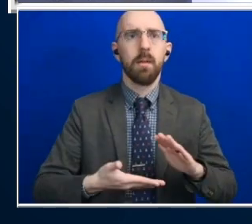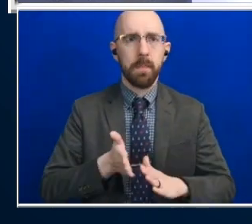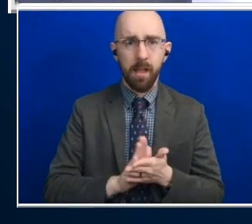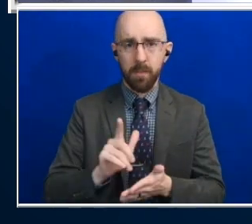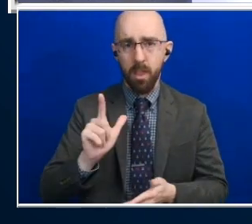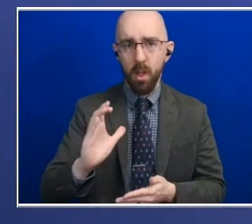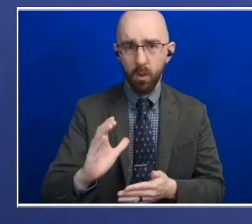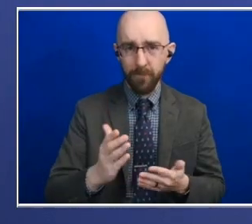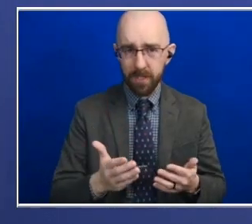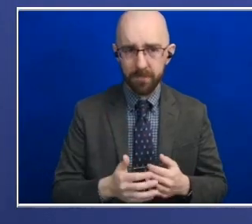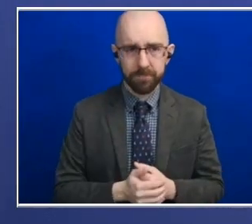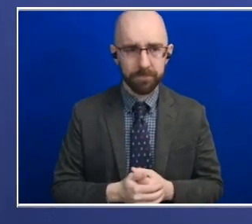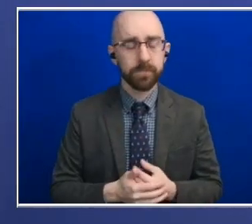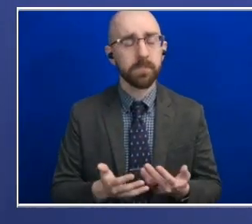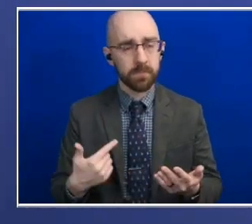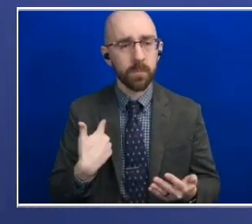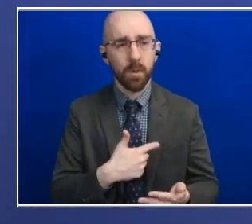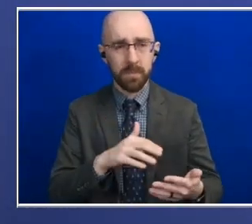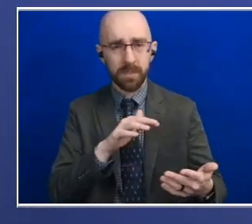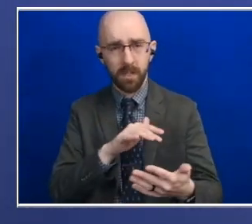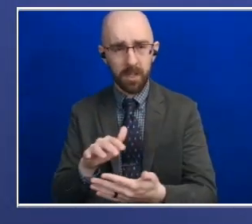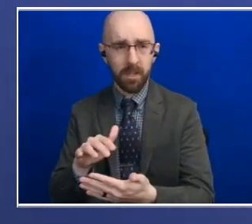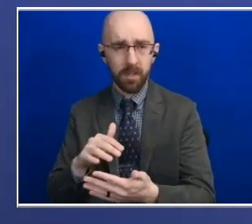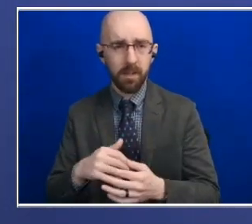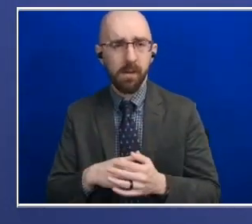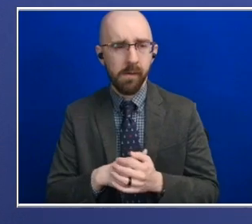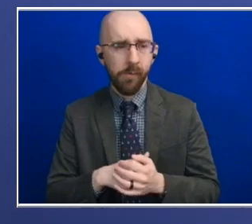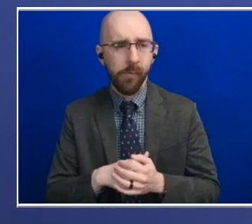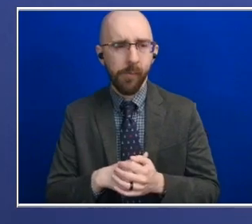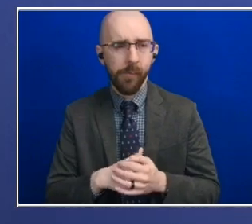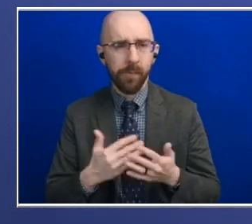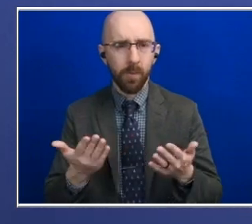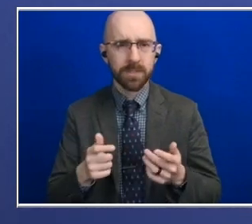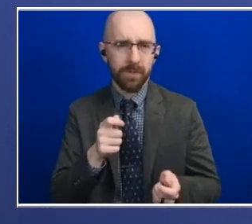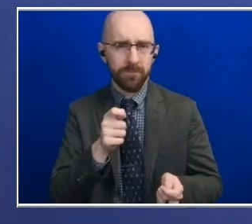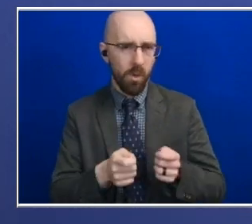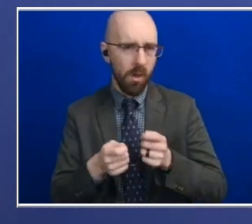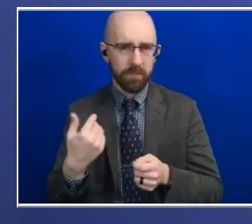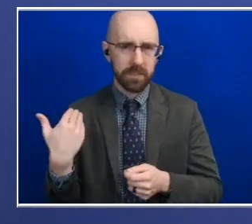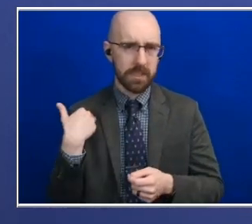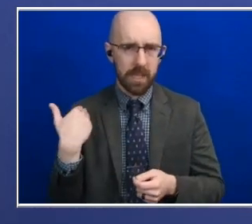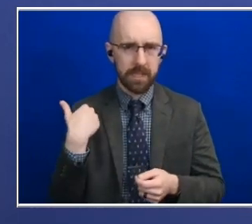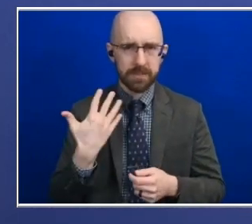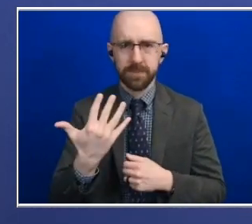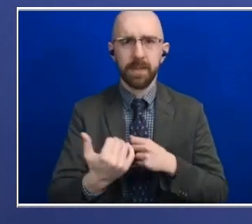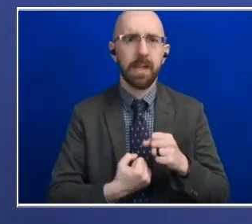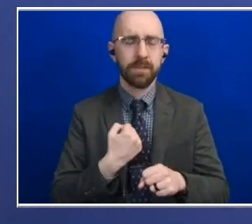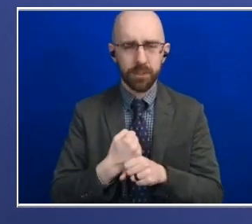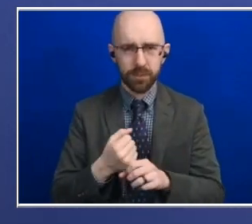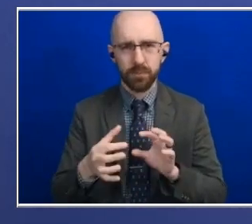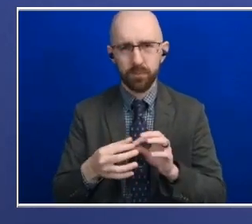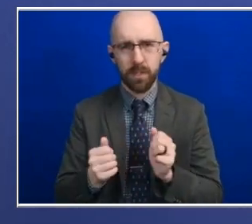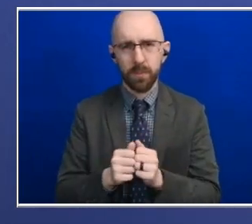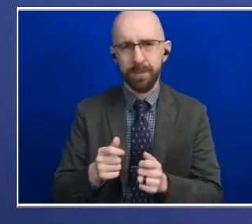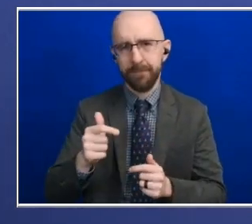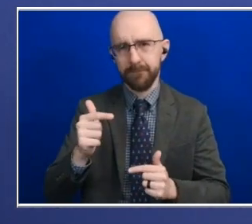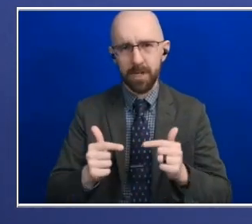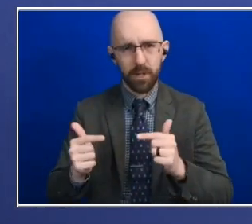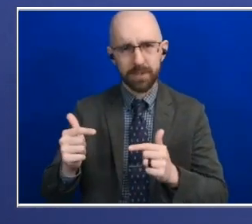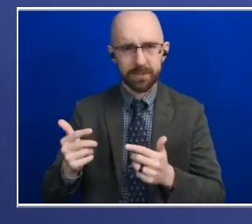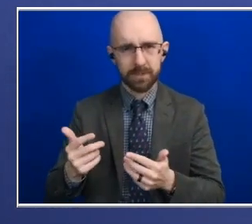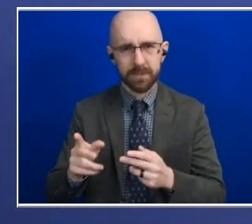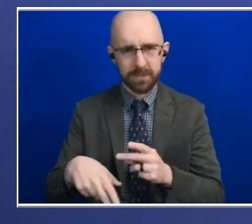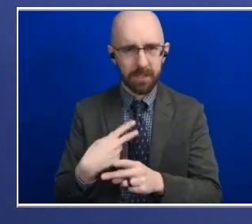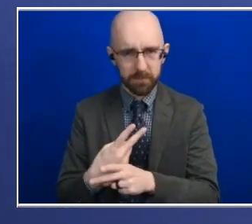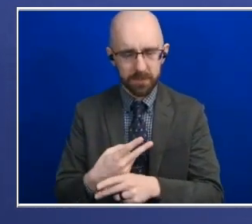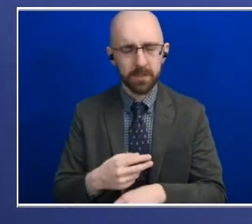Yeah, so we've been studying what's evolved over the last 5 years in terms of the various variants, and it's